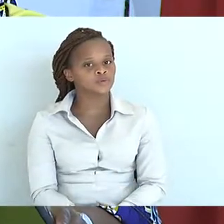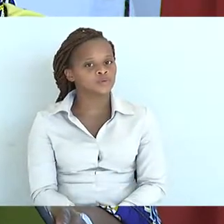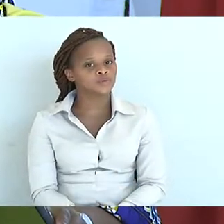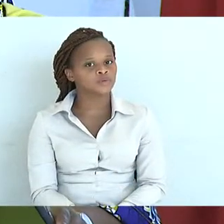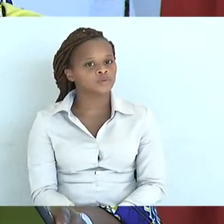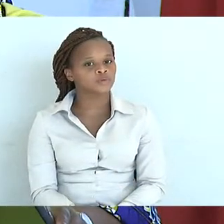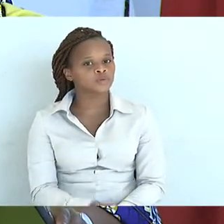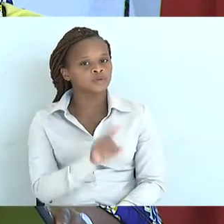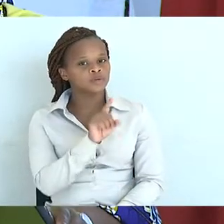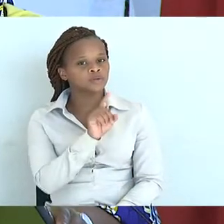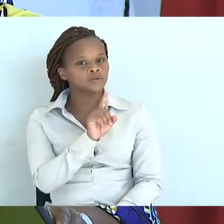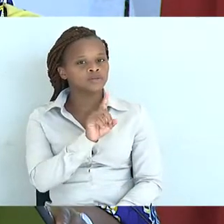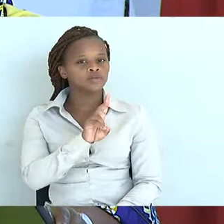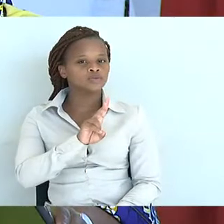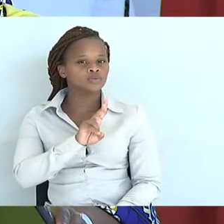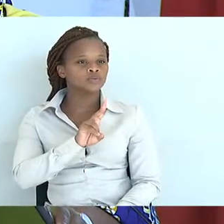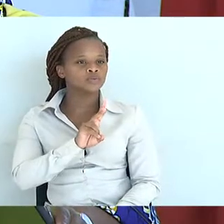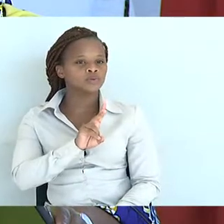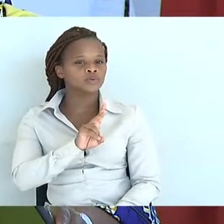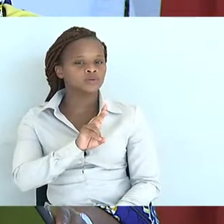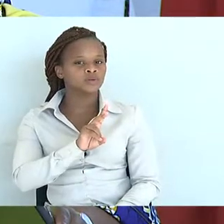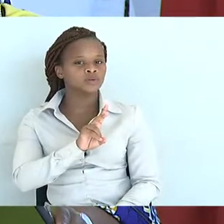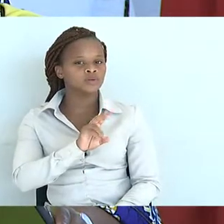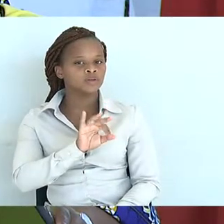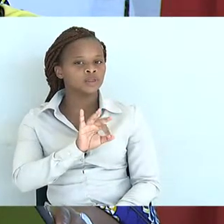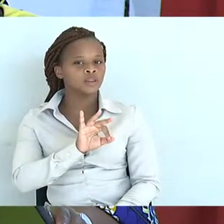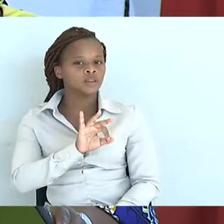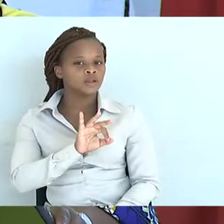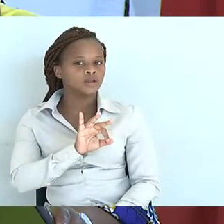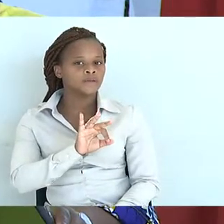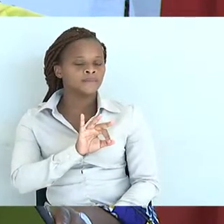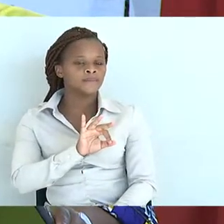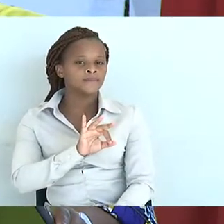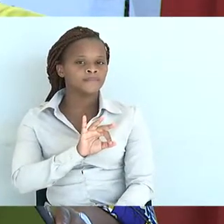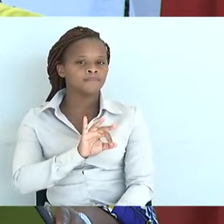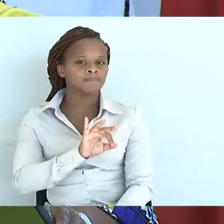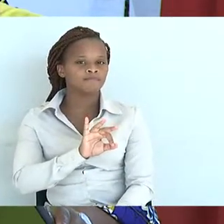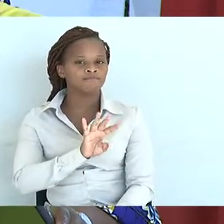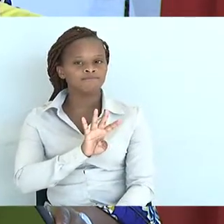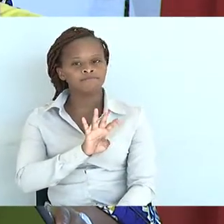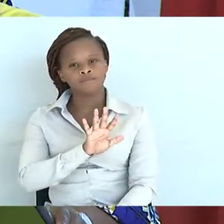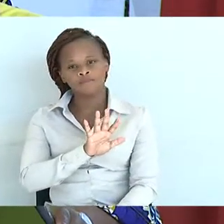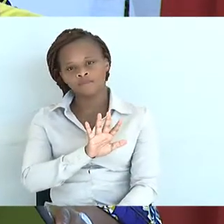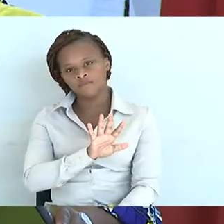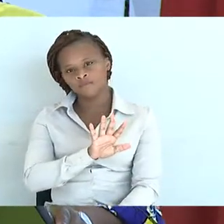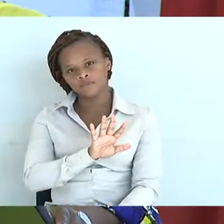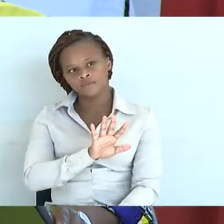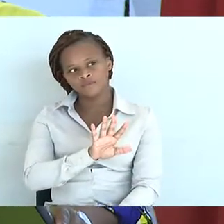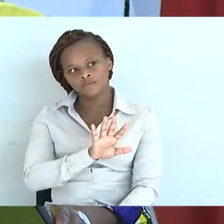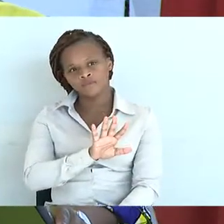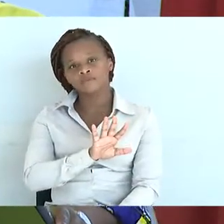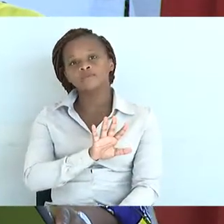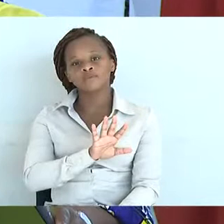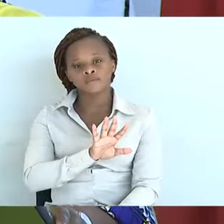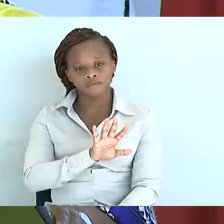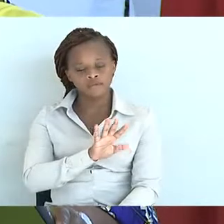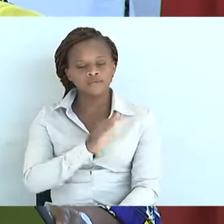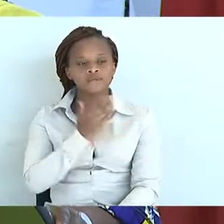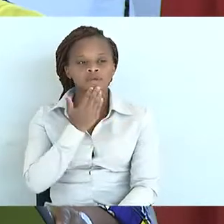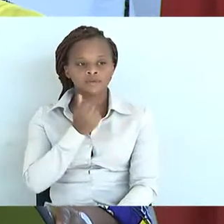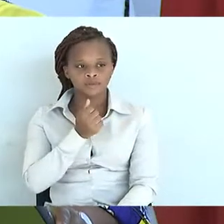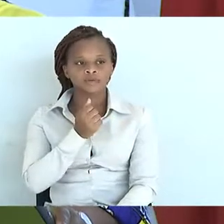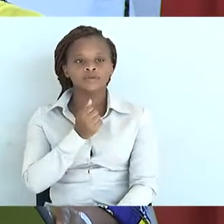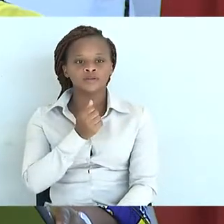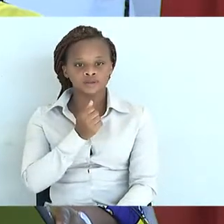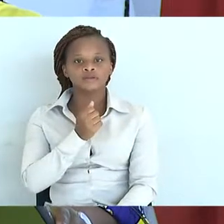1, 2, 3, 4, 5. Ngicela nime la passage. Ngicela